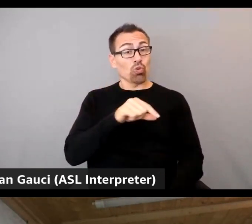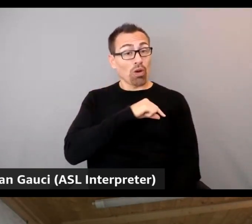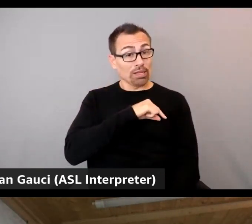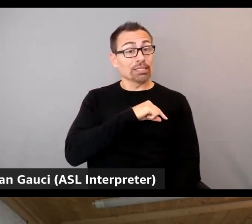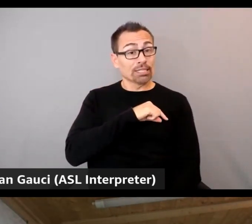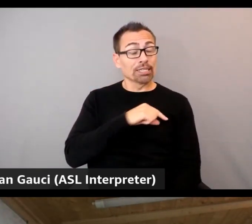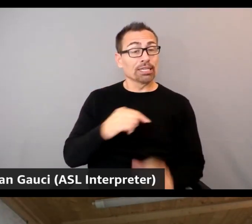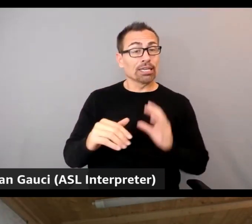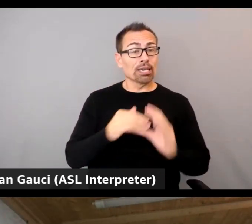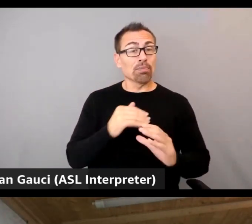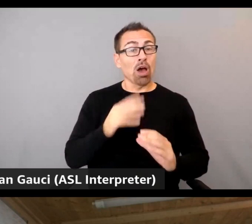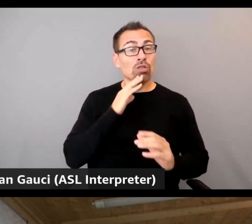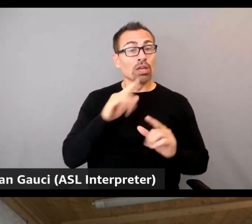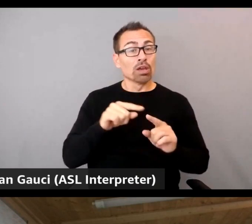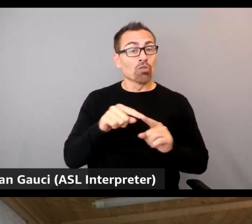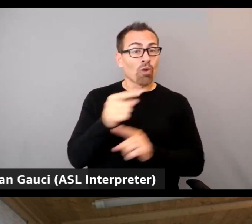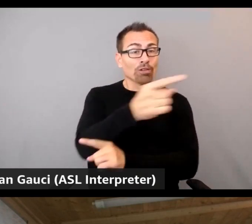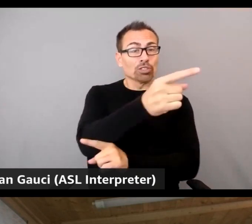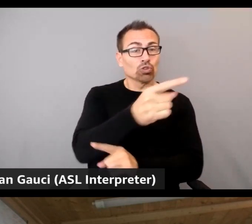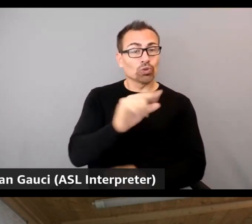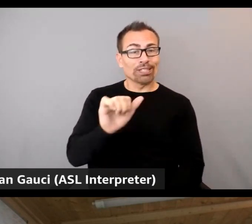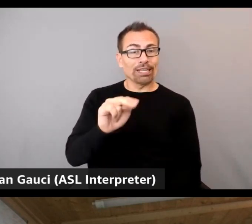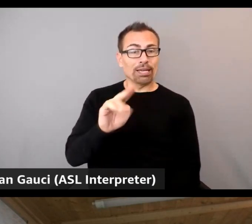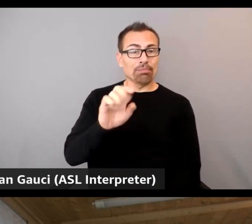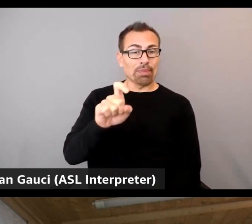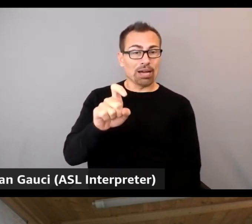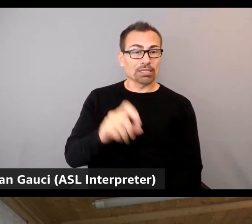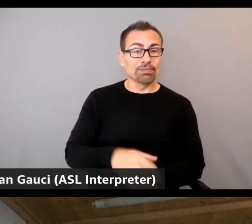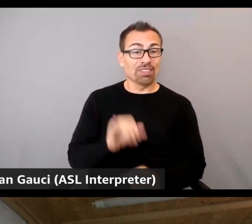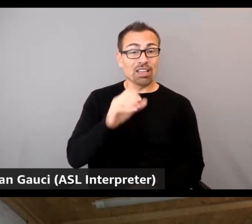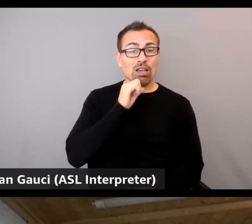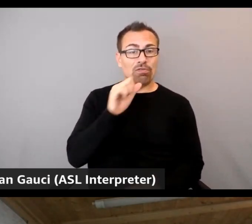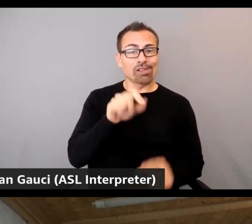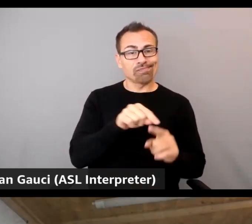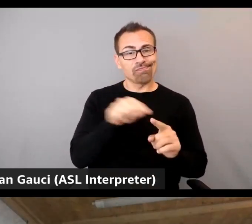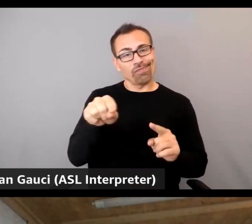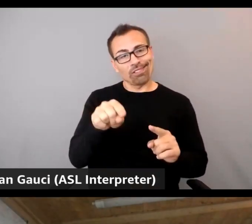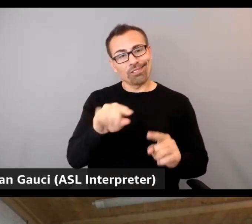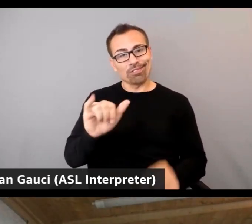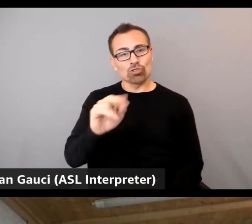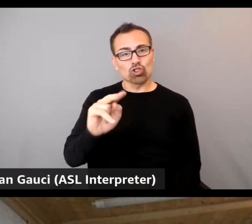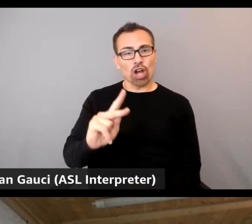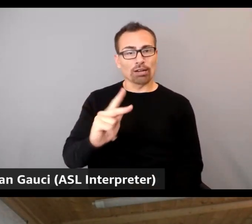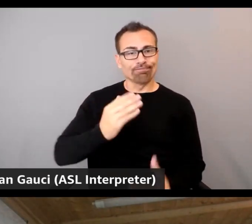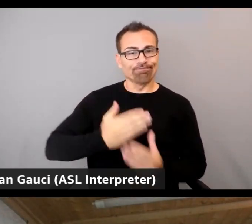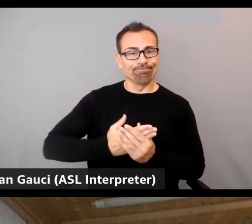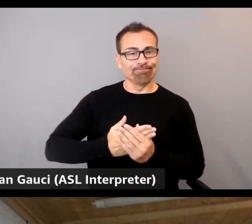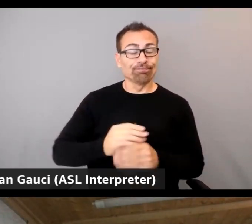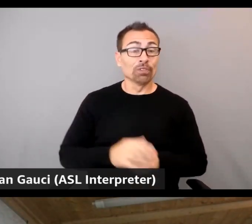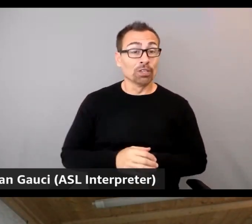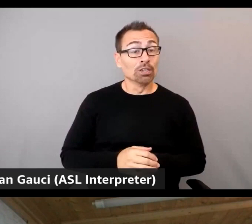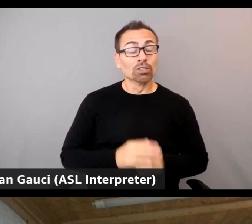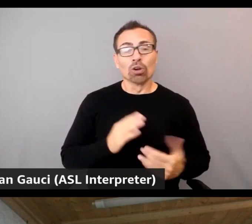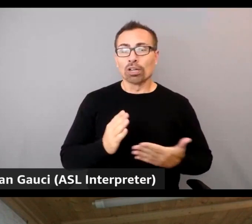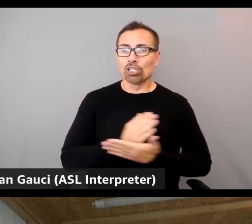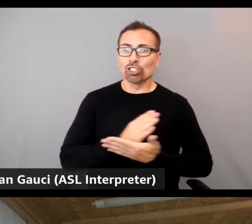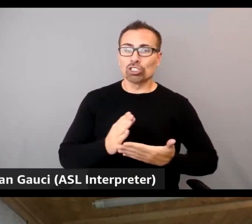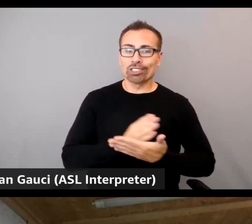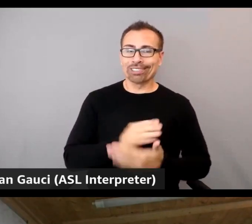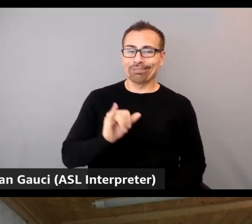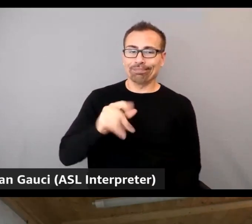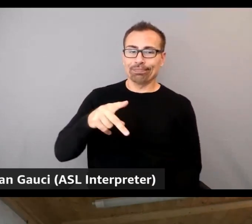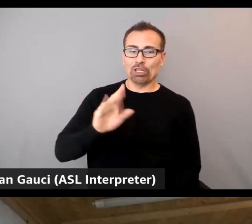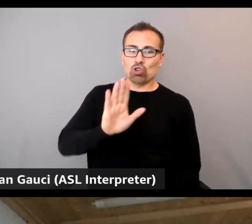to it, it routes it to an inbox. If it's not, it goes to junk folders. So on a shared IP, you don't own your